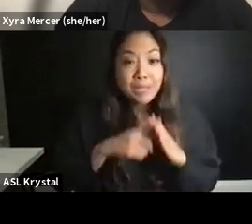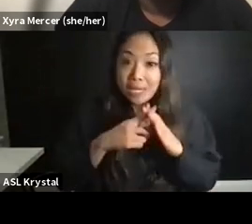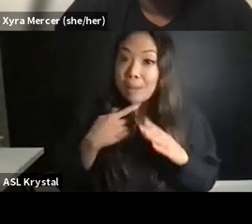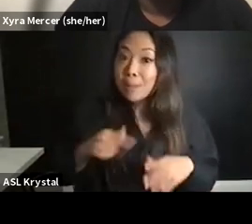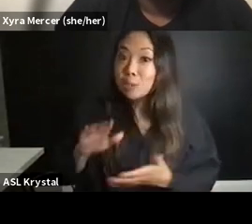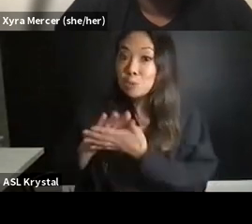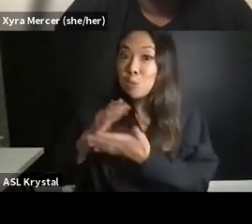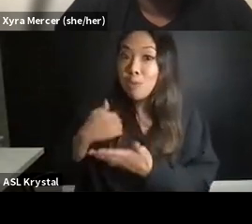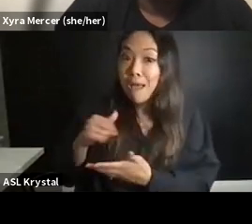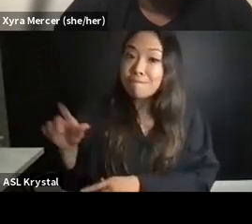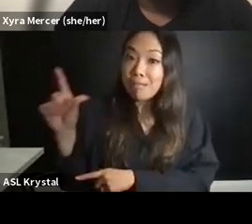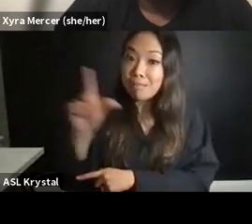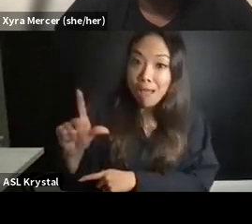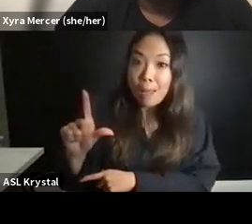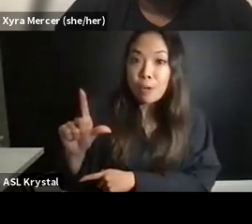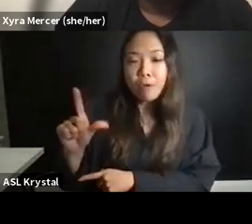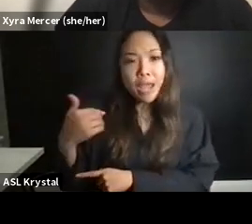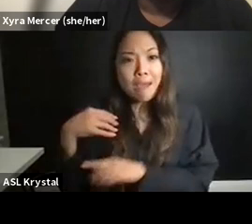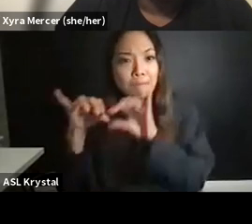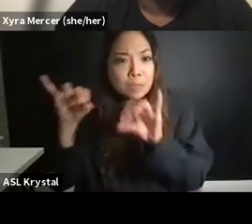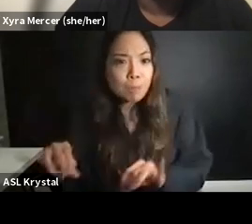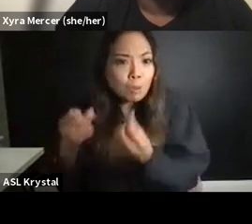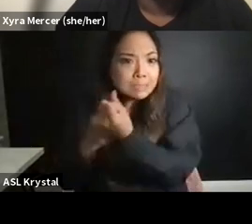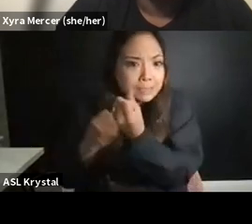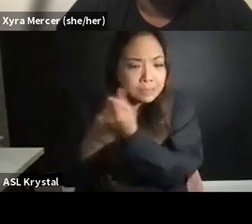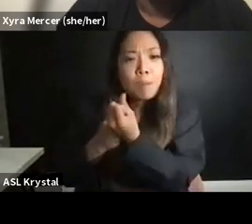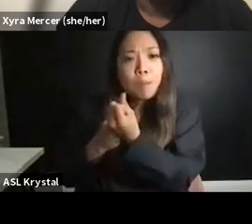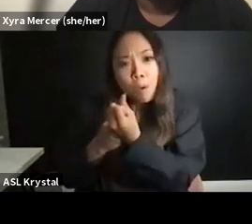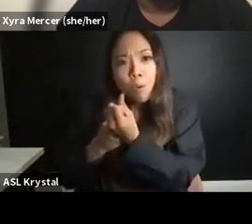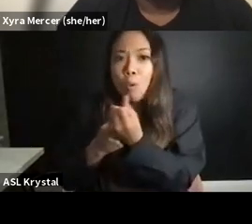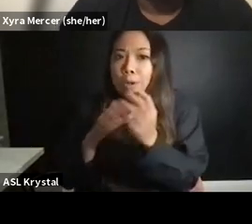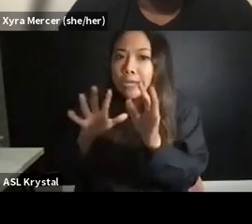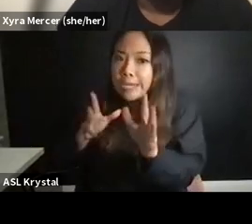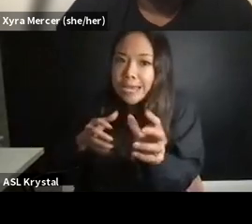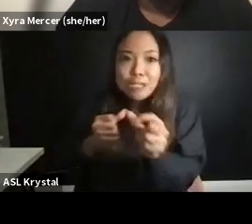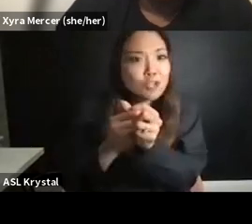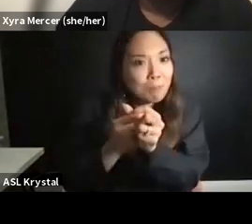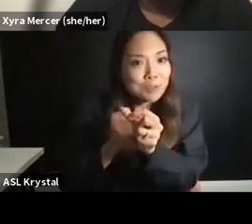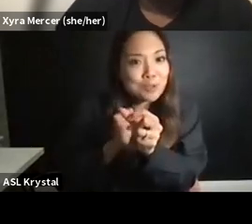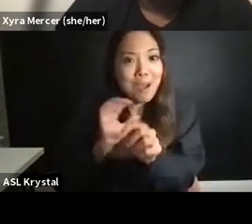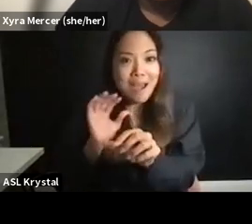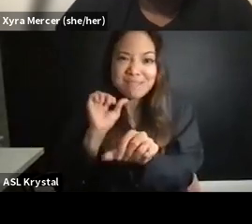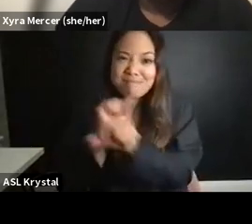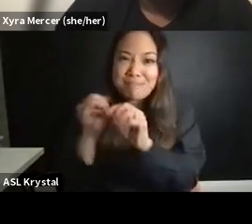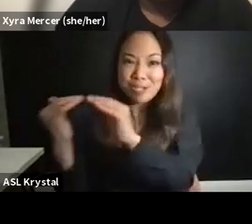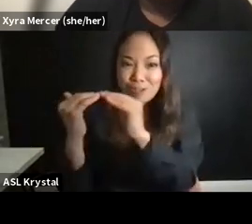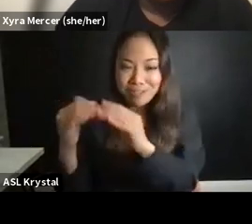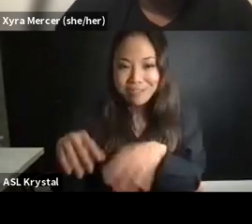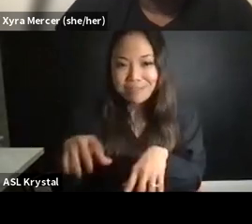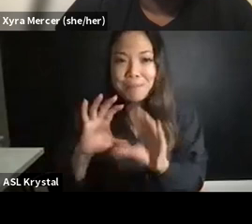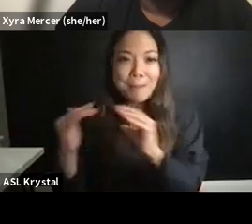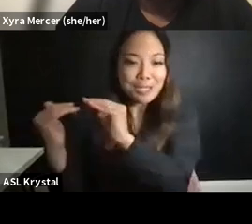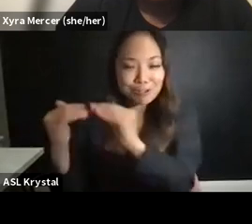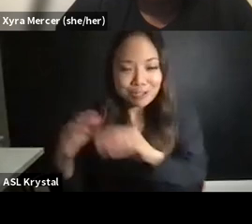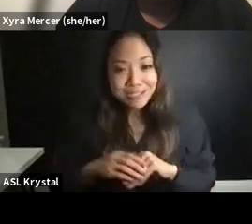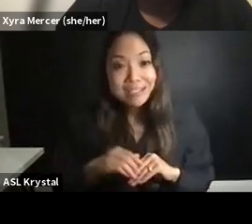literary support systems to get me to the same level as my fellow peers without that i don't think that i